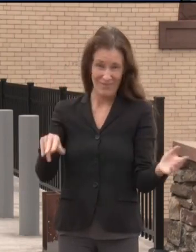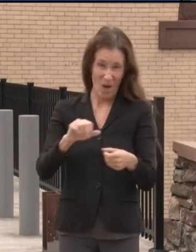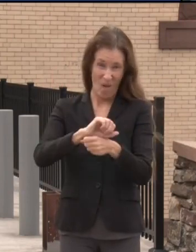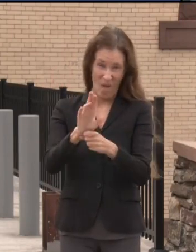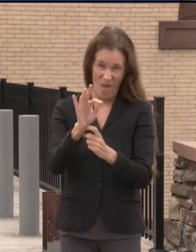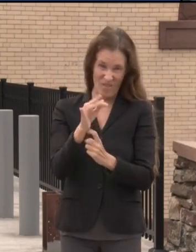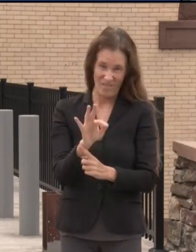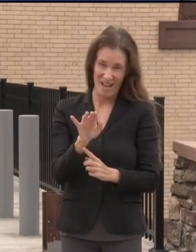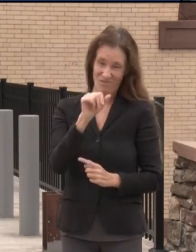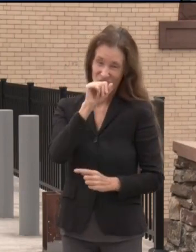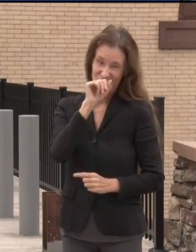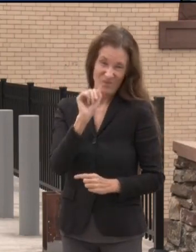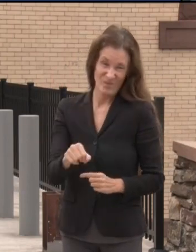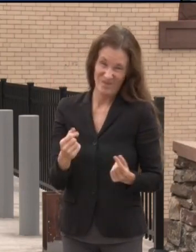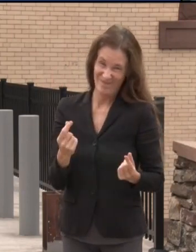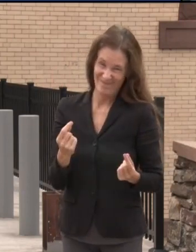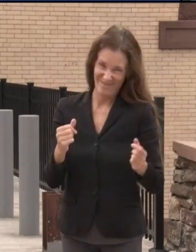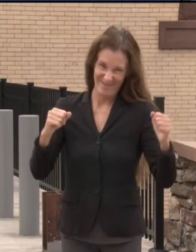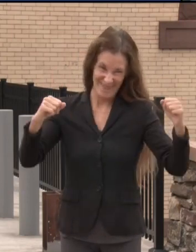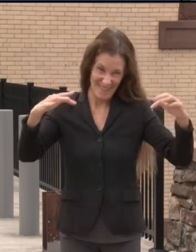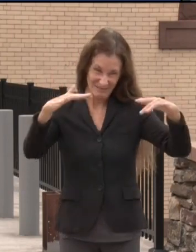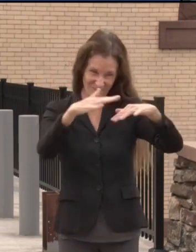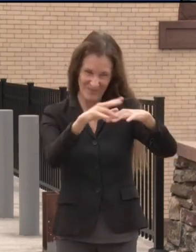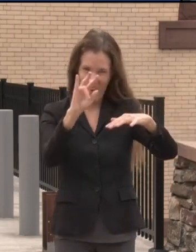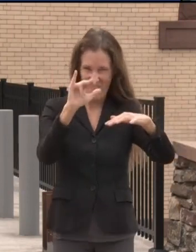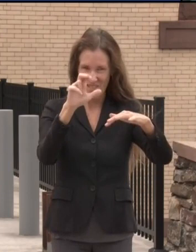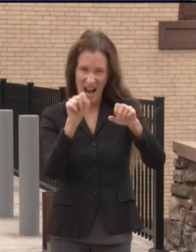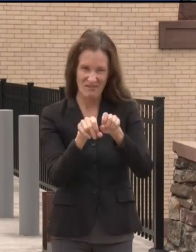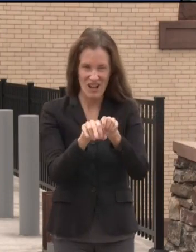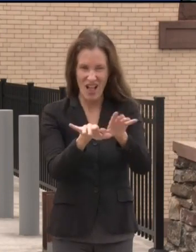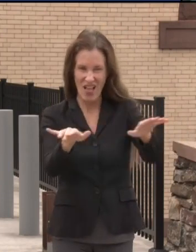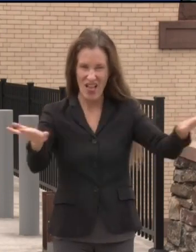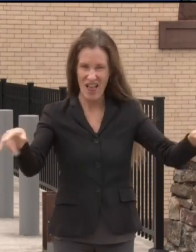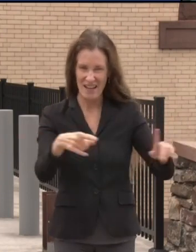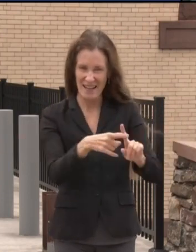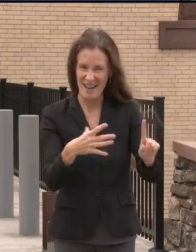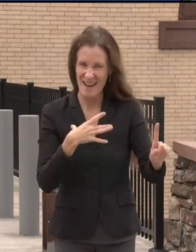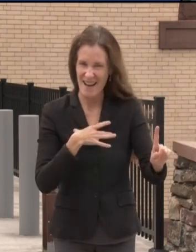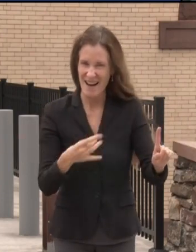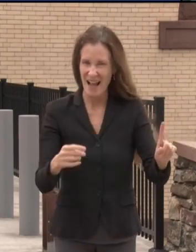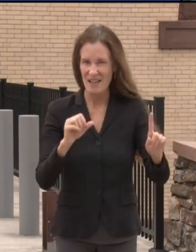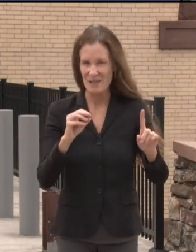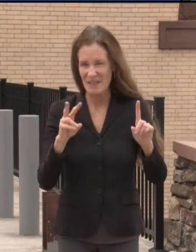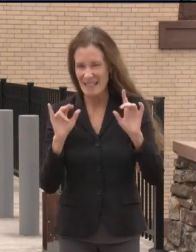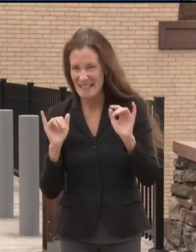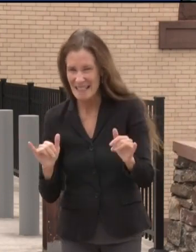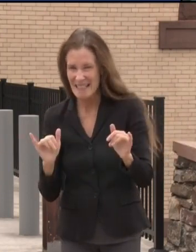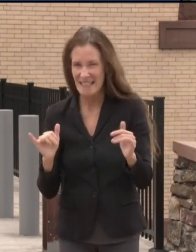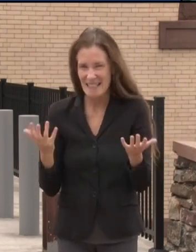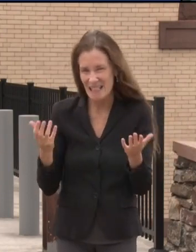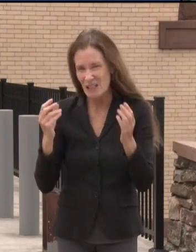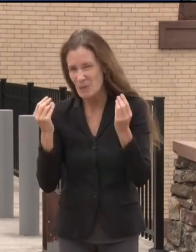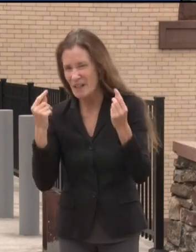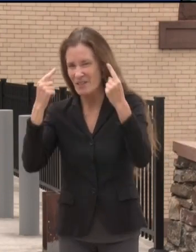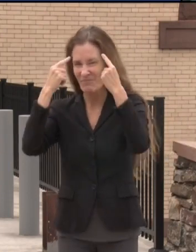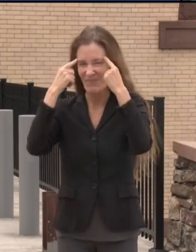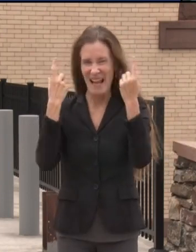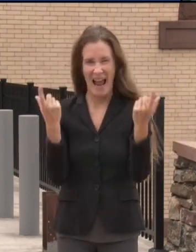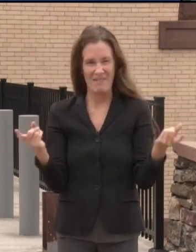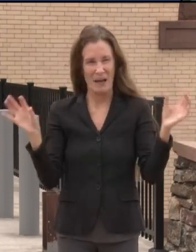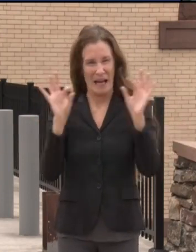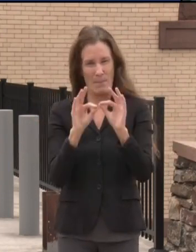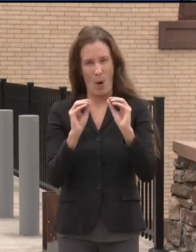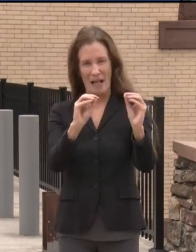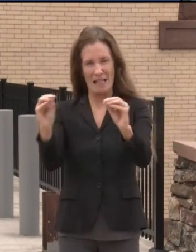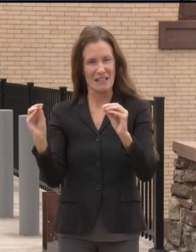congregate. On the other hand, it could be a teaching moment. It could be exactly the right place for us to be